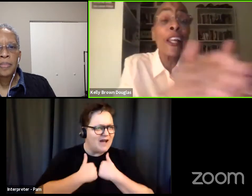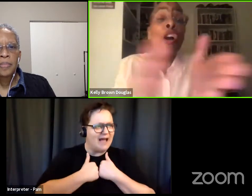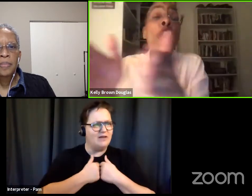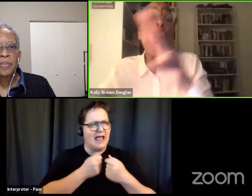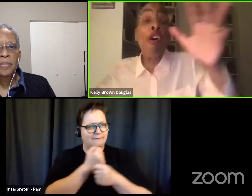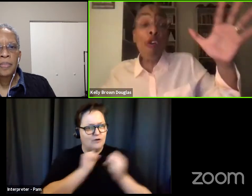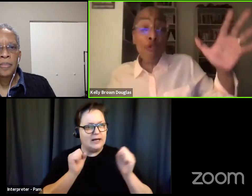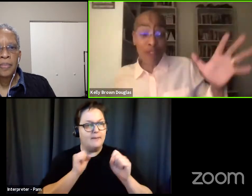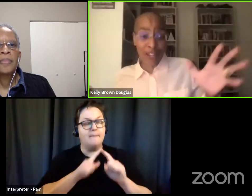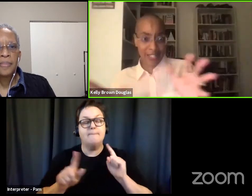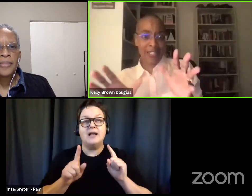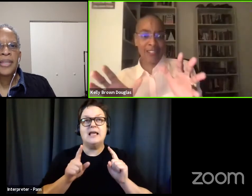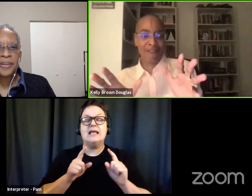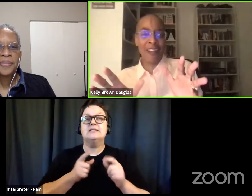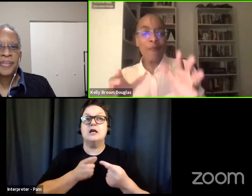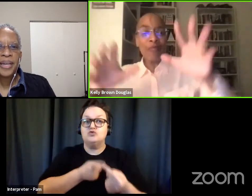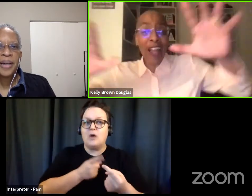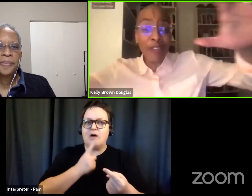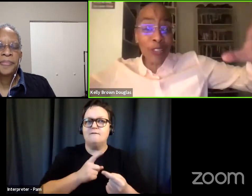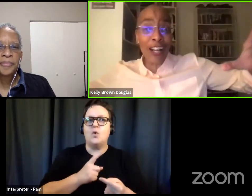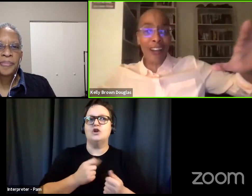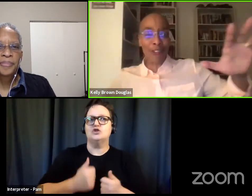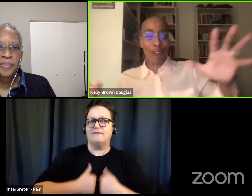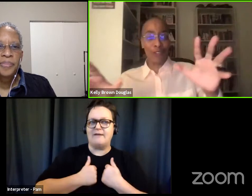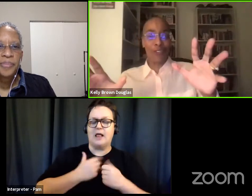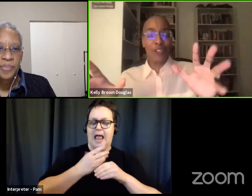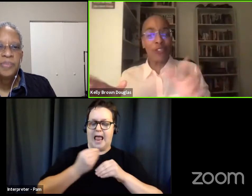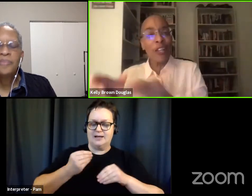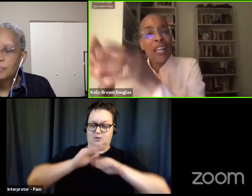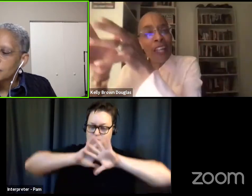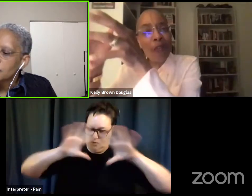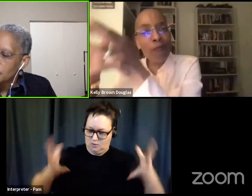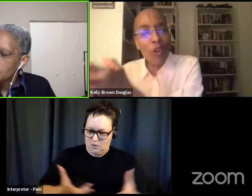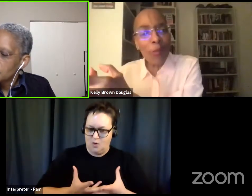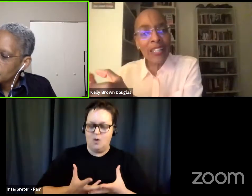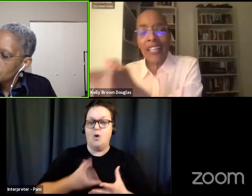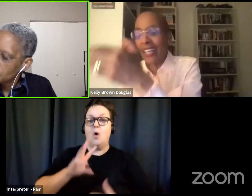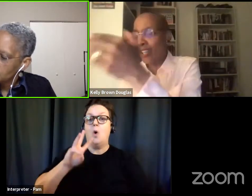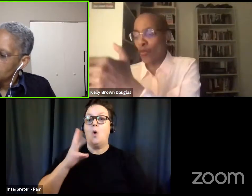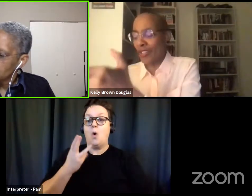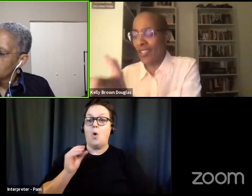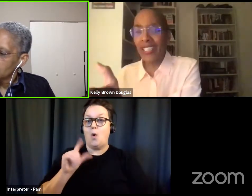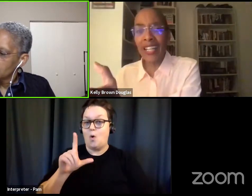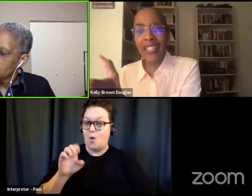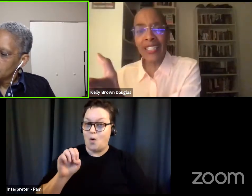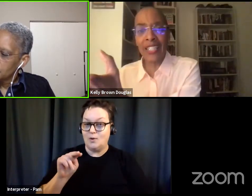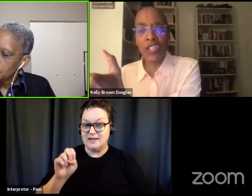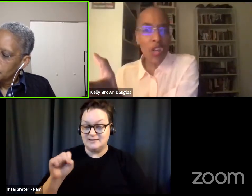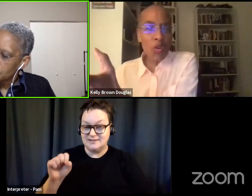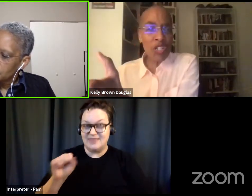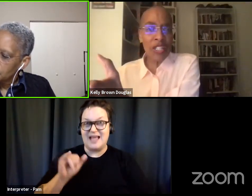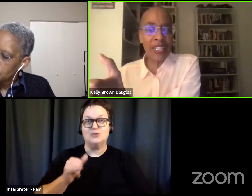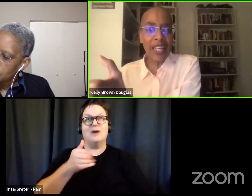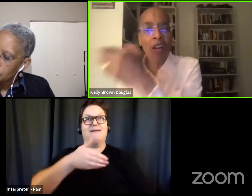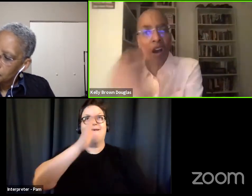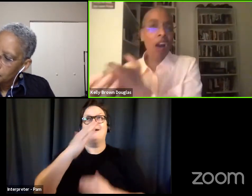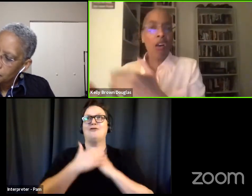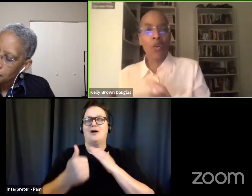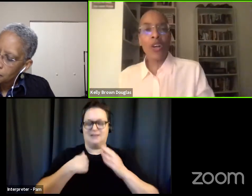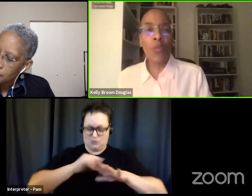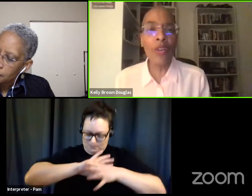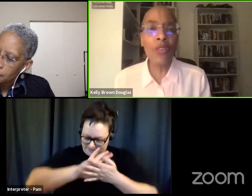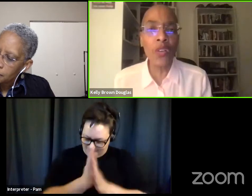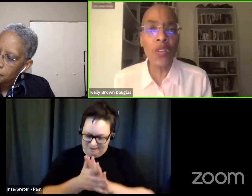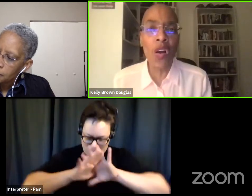survival and wholeness, right? Mm-hmm. Yeah. That's what God calls us into. Mm-hmm. In the moment, it was just this notion that,